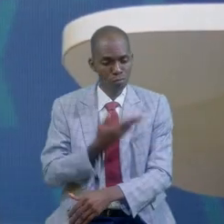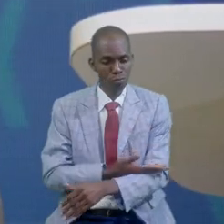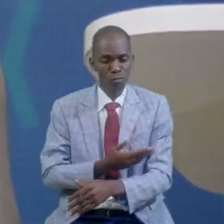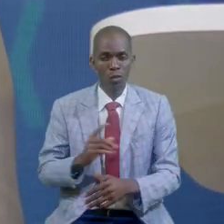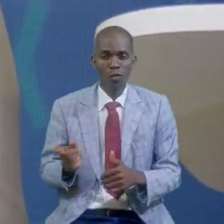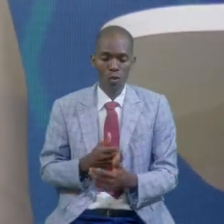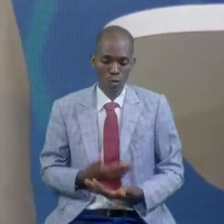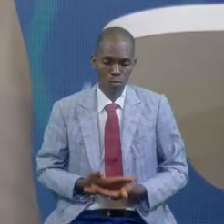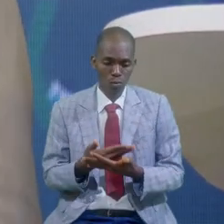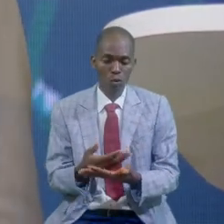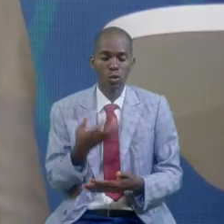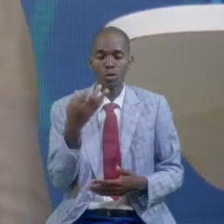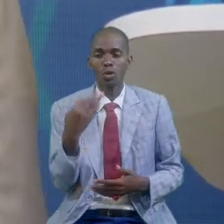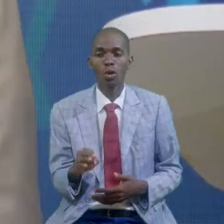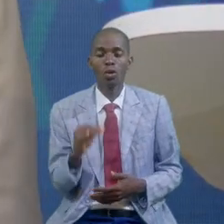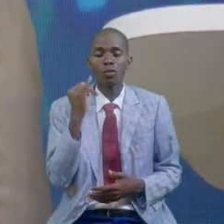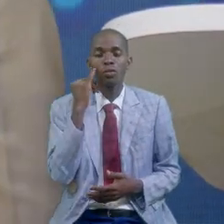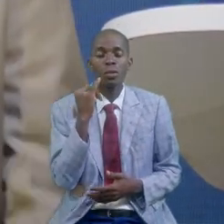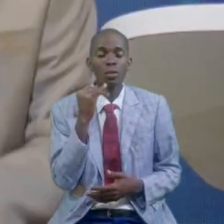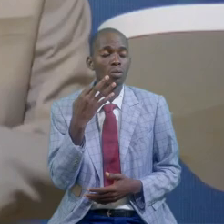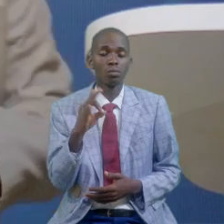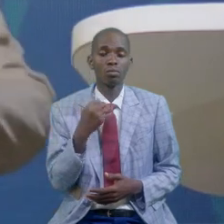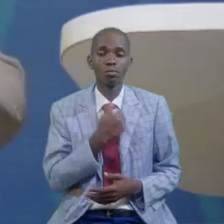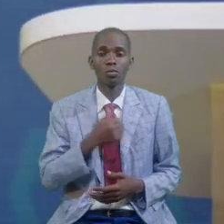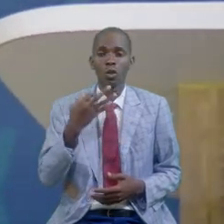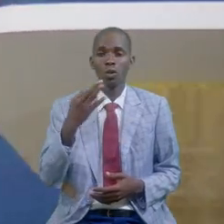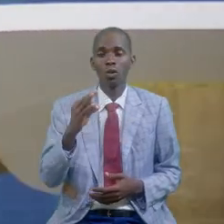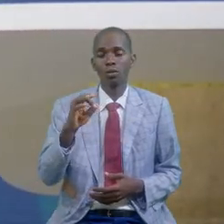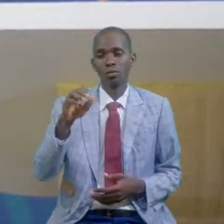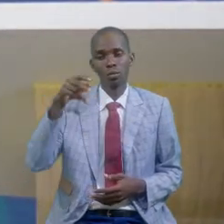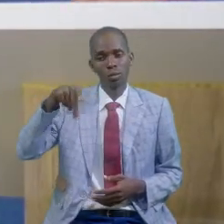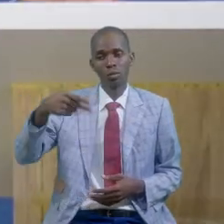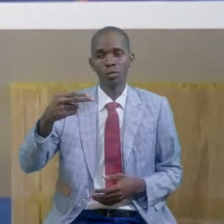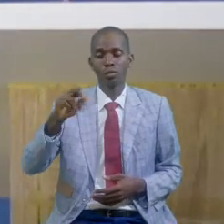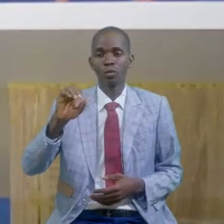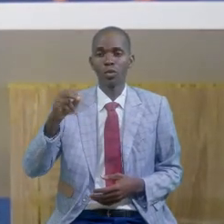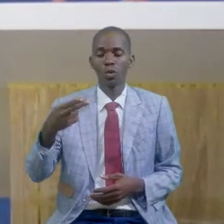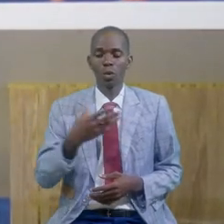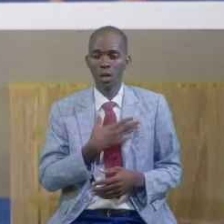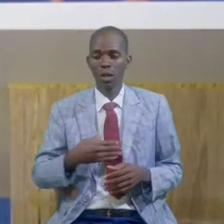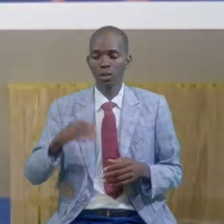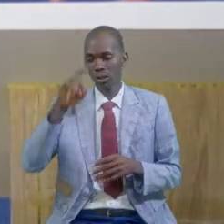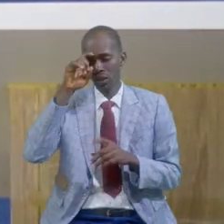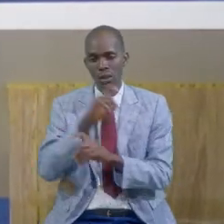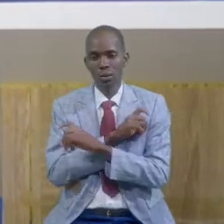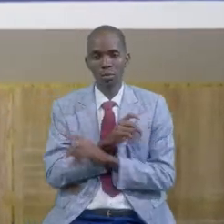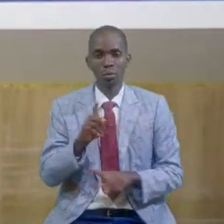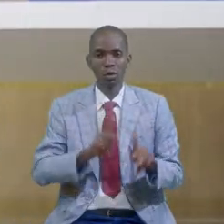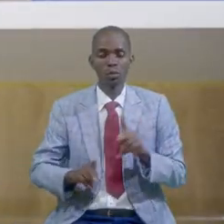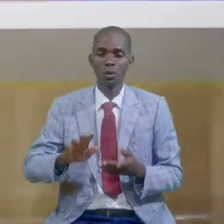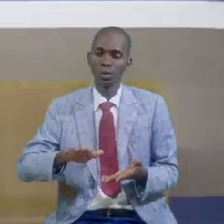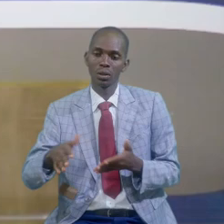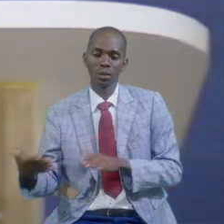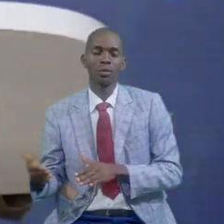kill Moses? You cannot. Because he is to lead the whole nation to